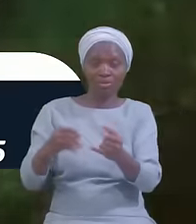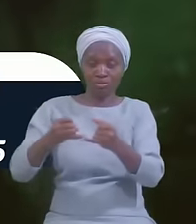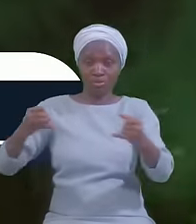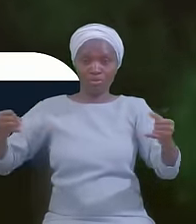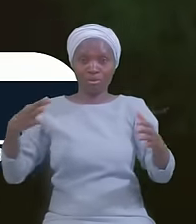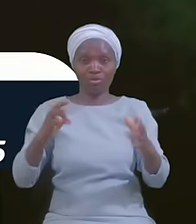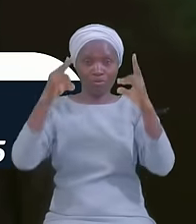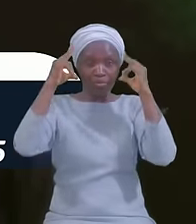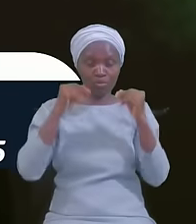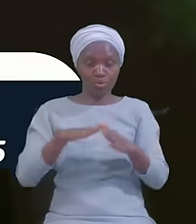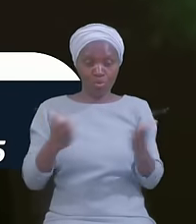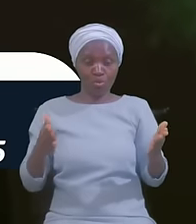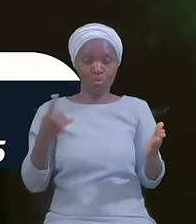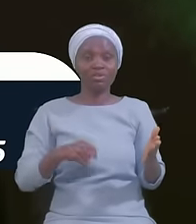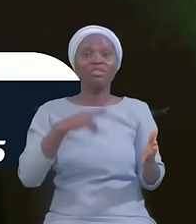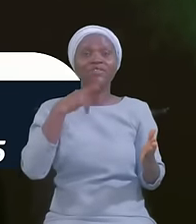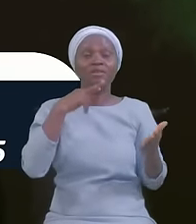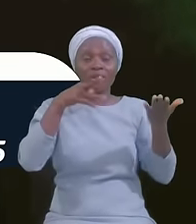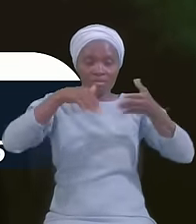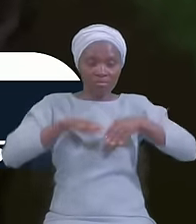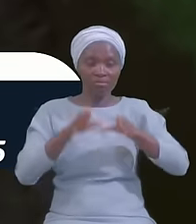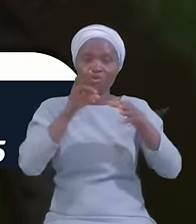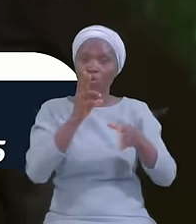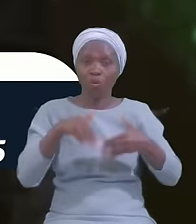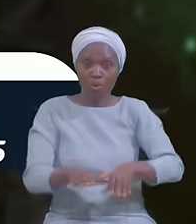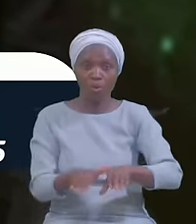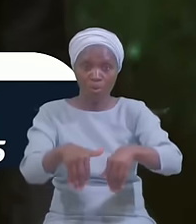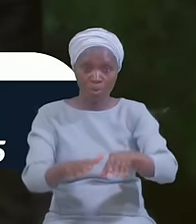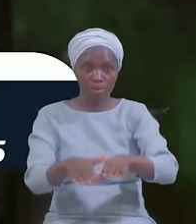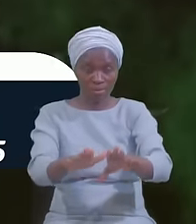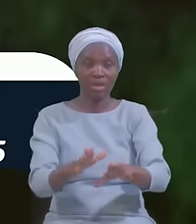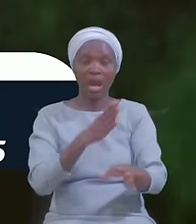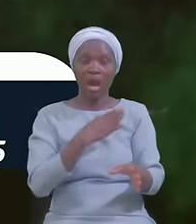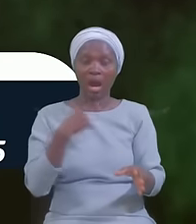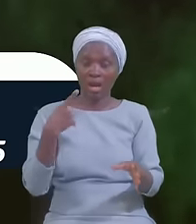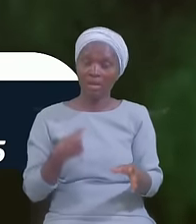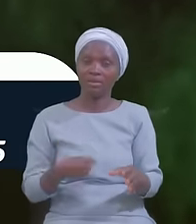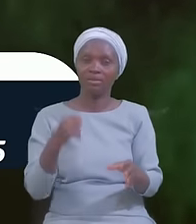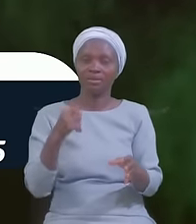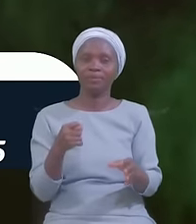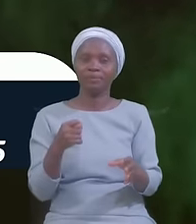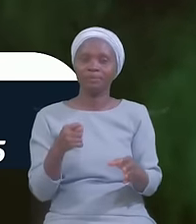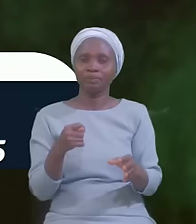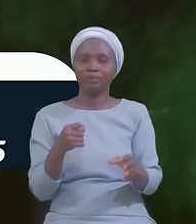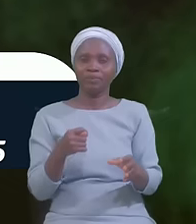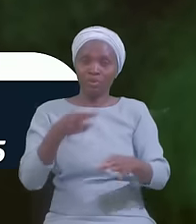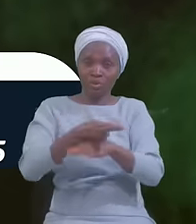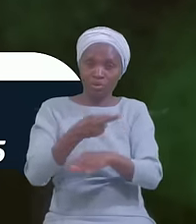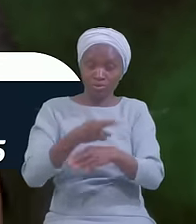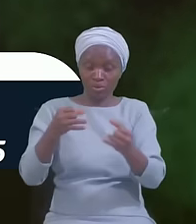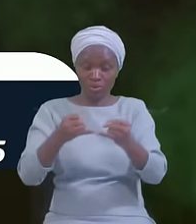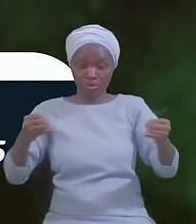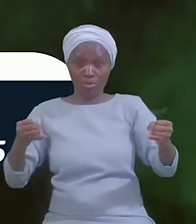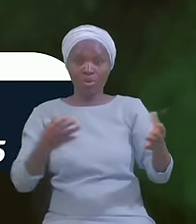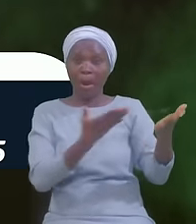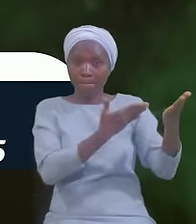That's how the rod brought water out of the rock. Because they personalized the promise of